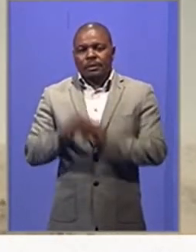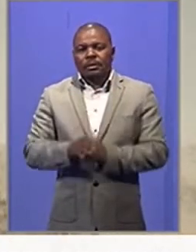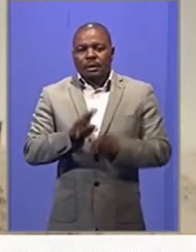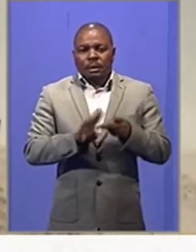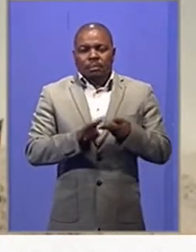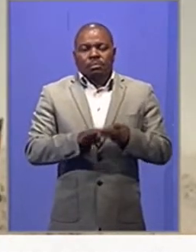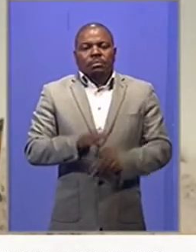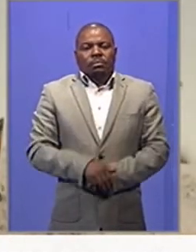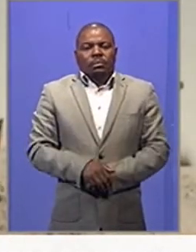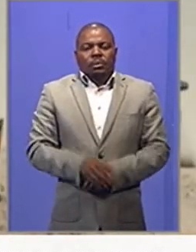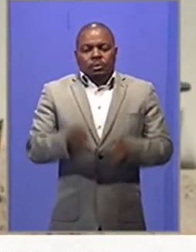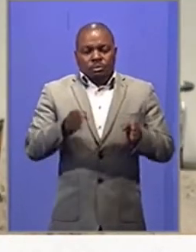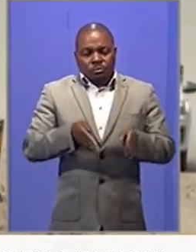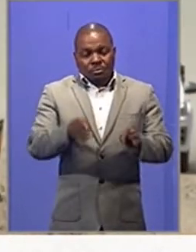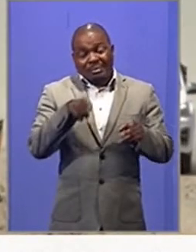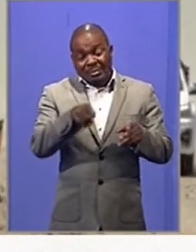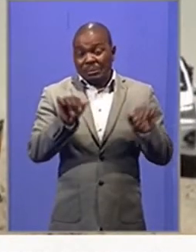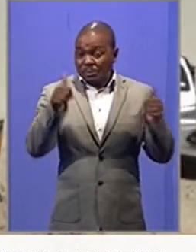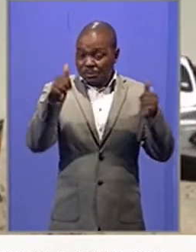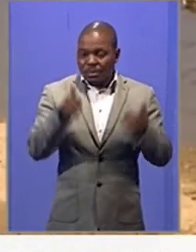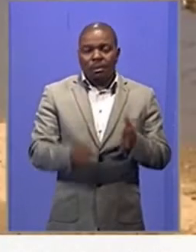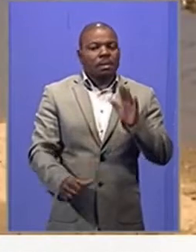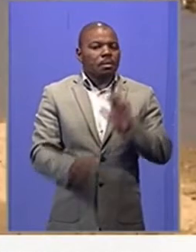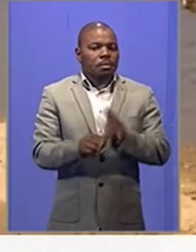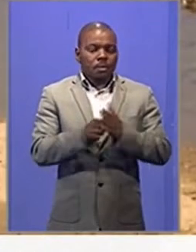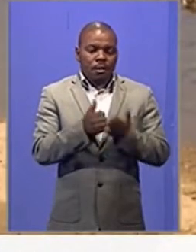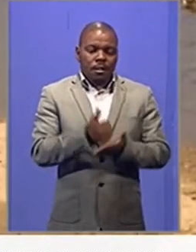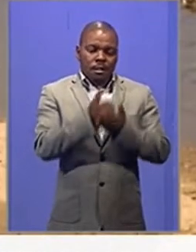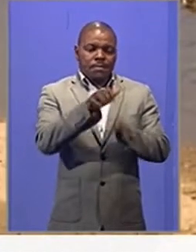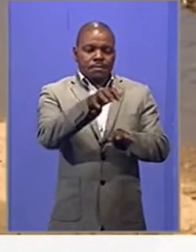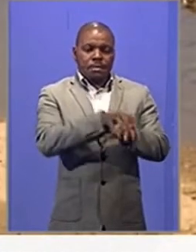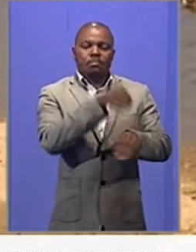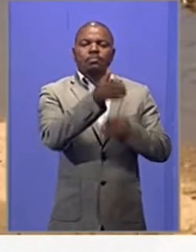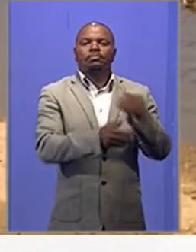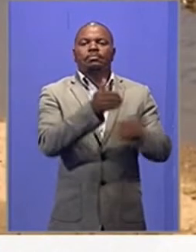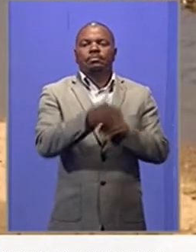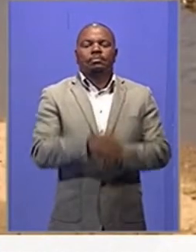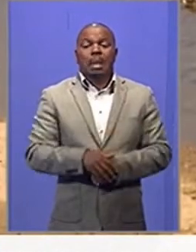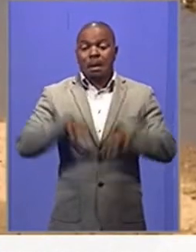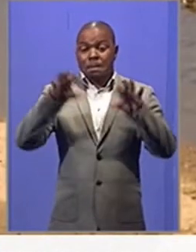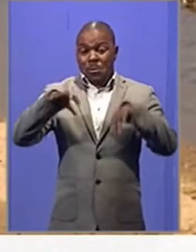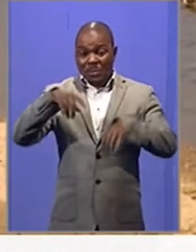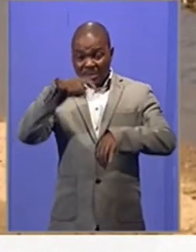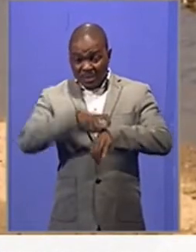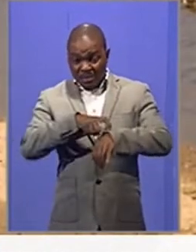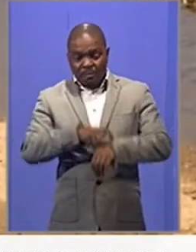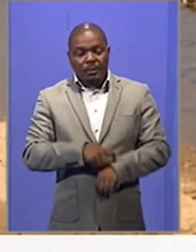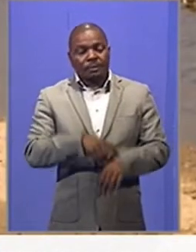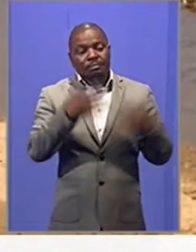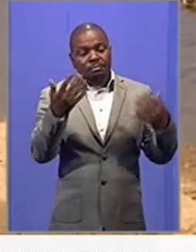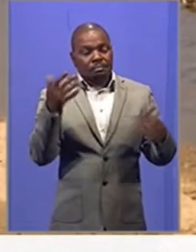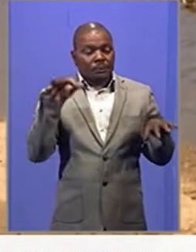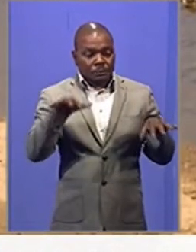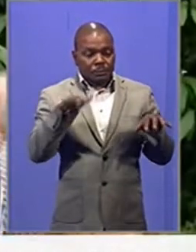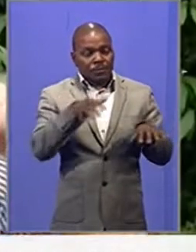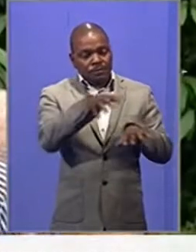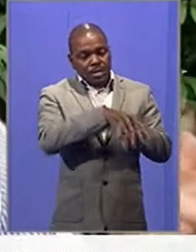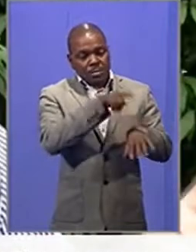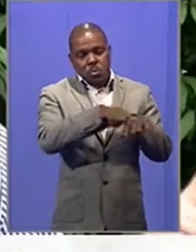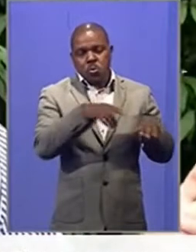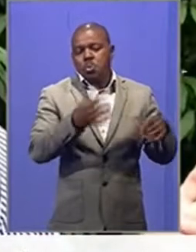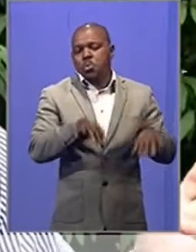e maemong a matle e bapala karolo ya bohlokwa kgolong ya temo. Nakong ya dipula balemi ba lahlehetswe haholo.